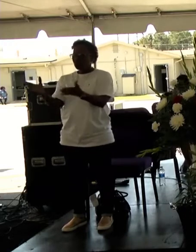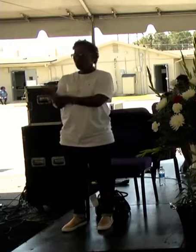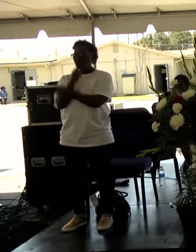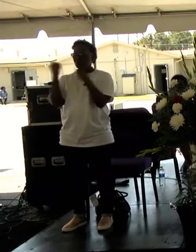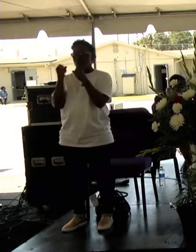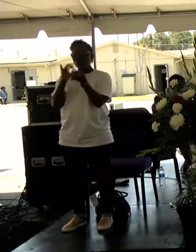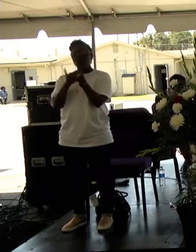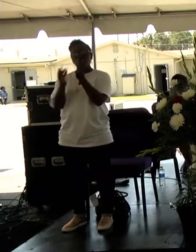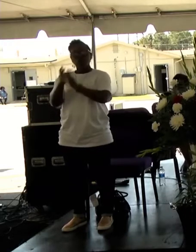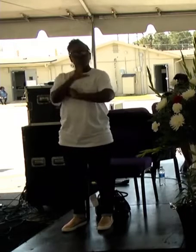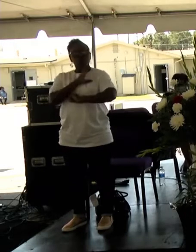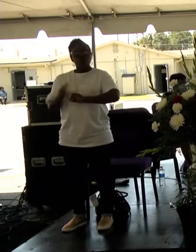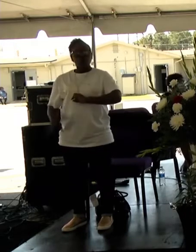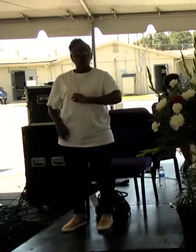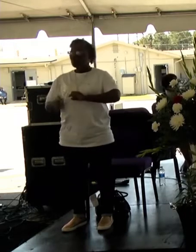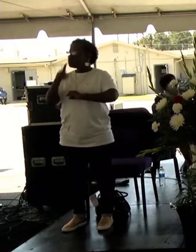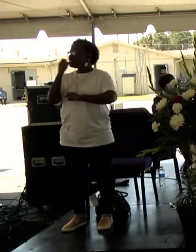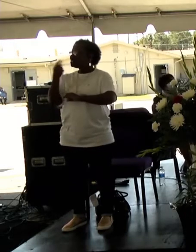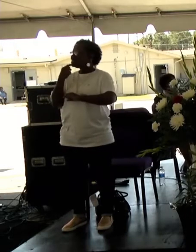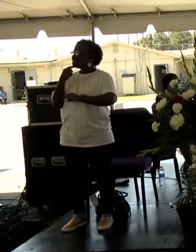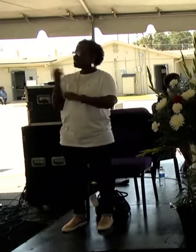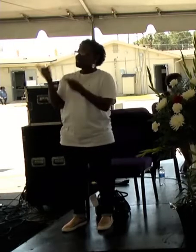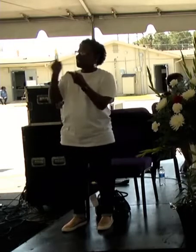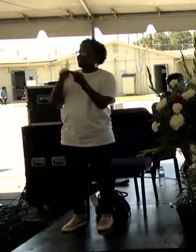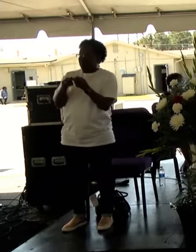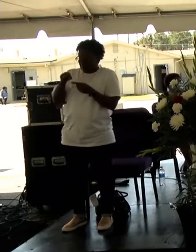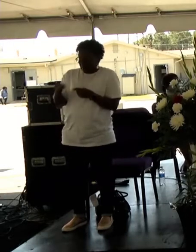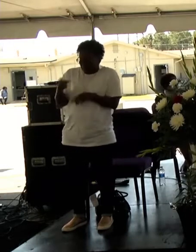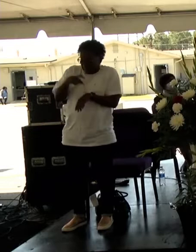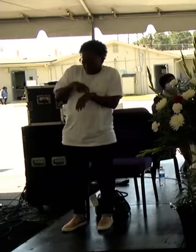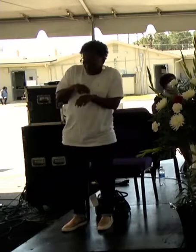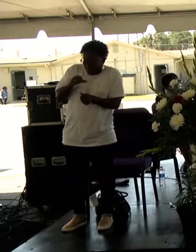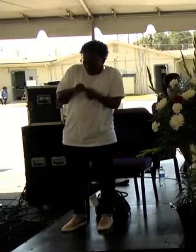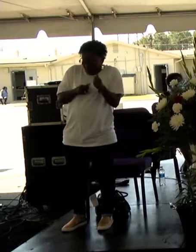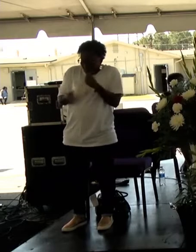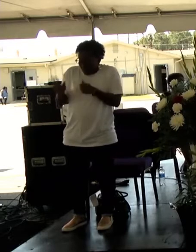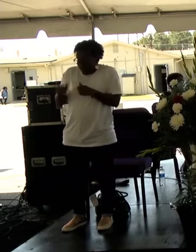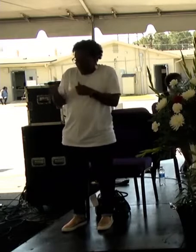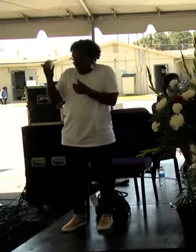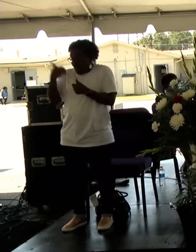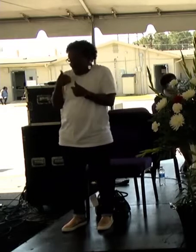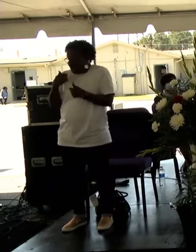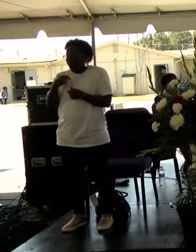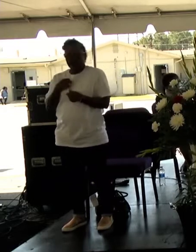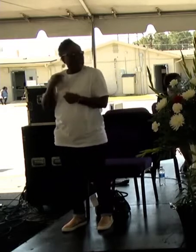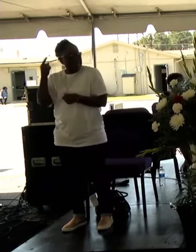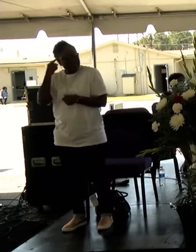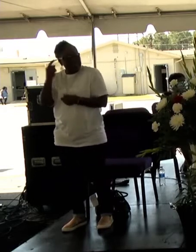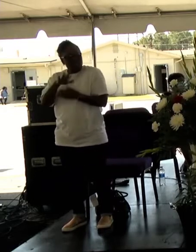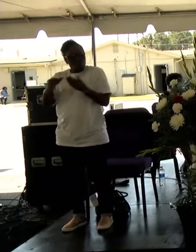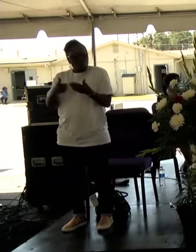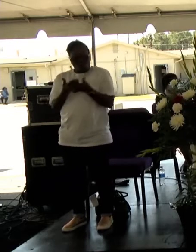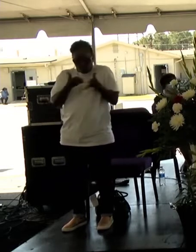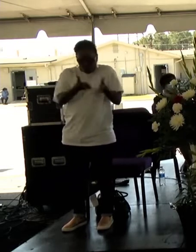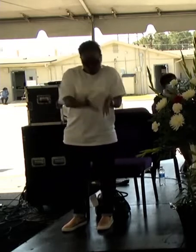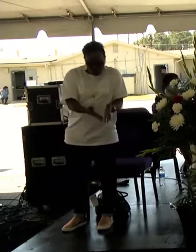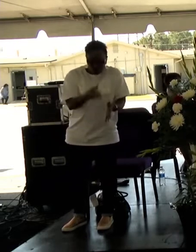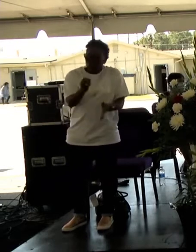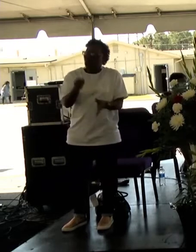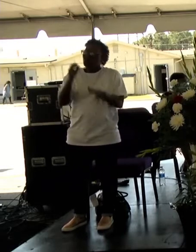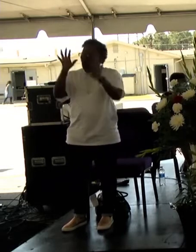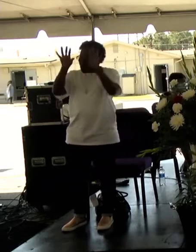Jesus Christ. He said, because until this point, everything that I have gained, I counted as all loss, that I may have more